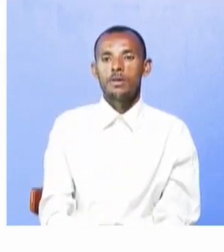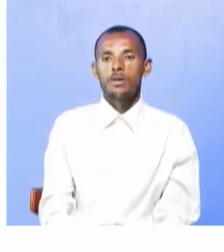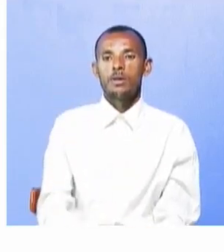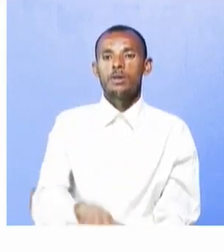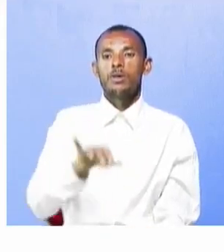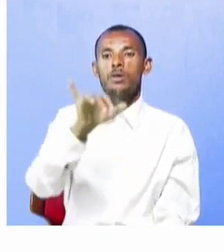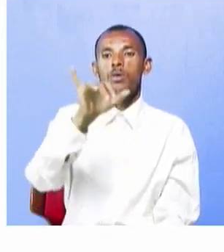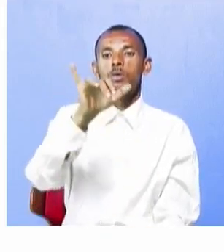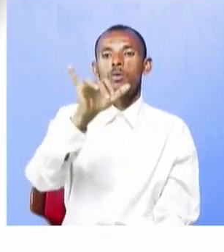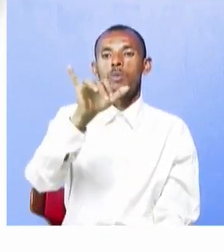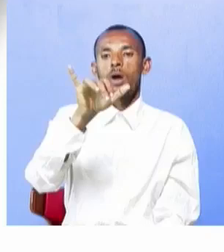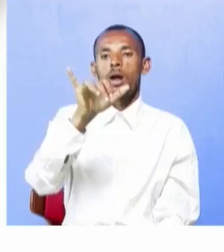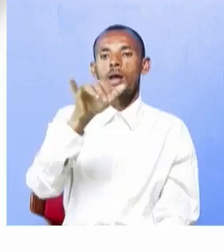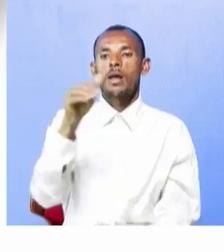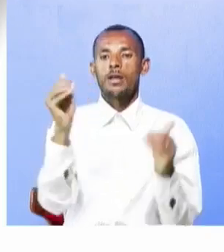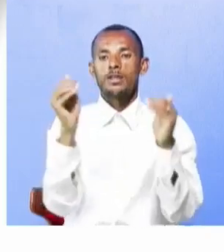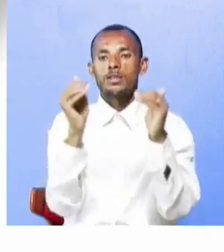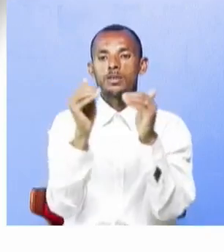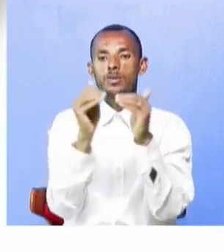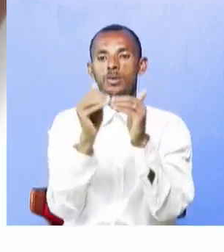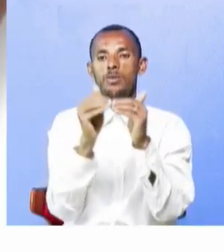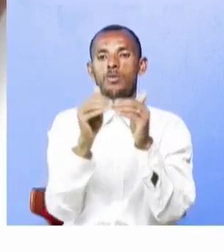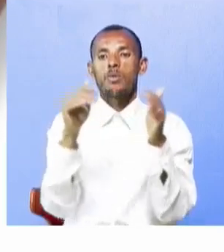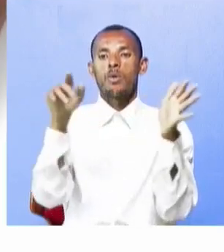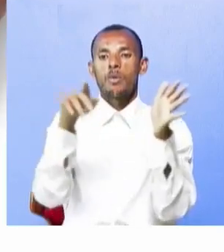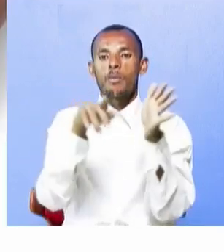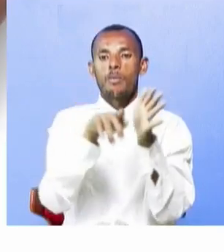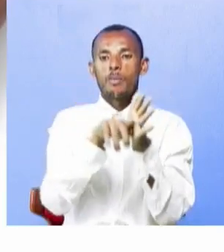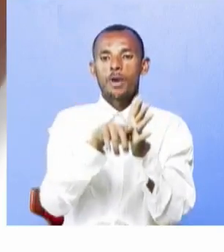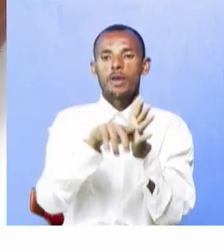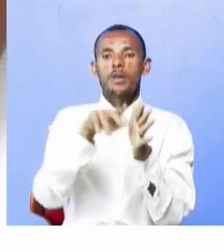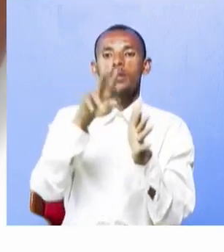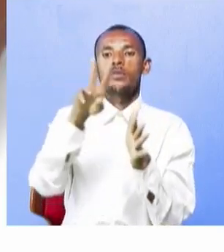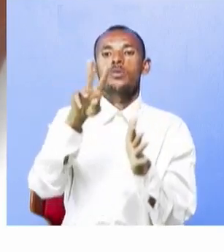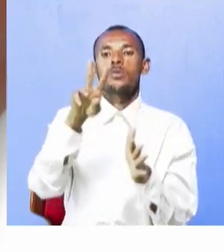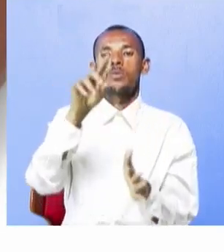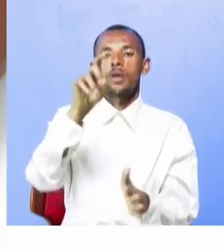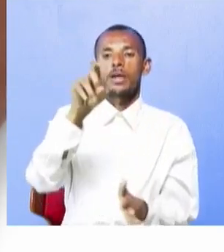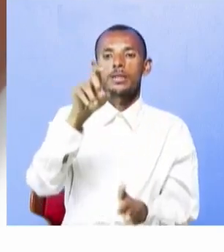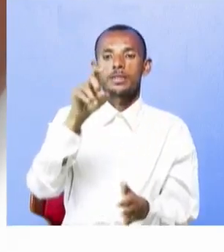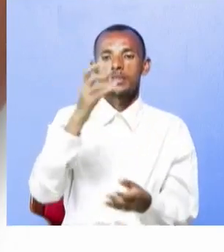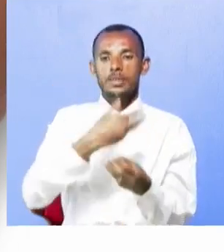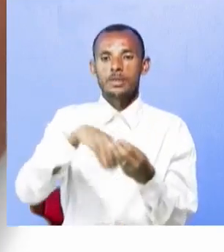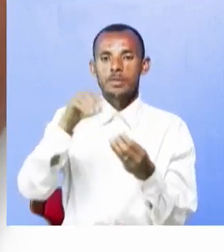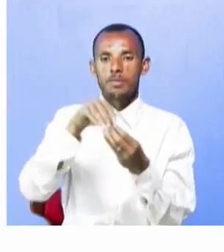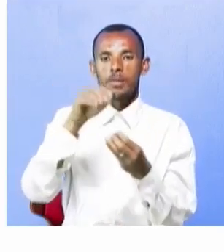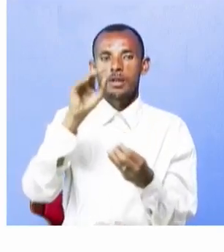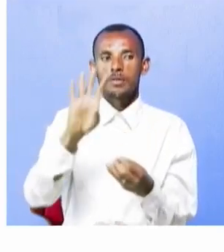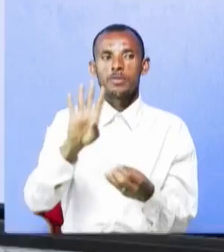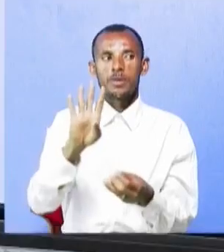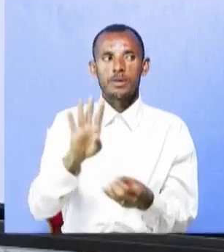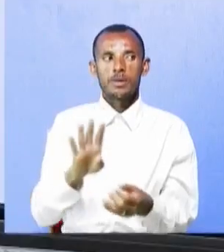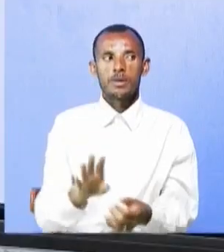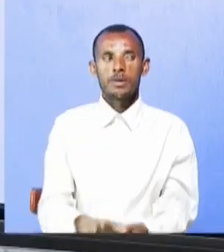y is equal to minus 2x plus 4. Okay?